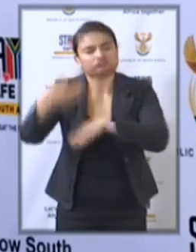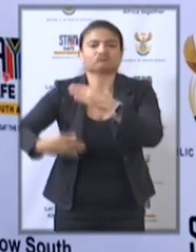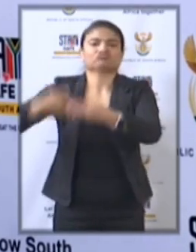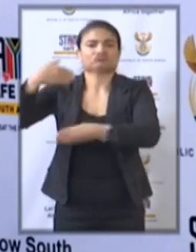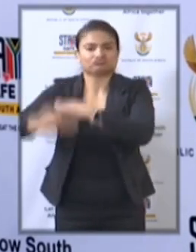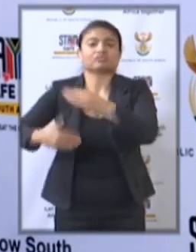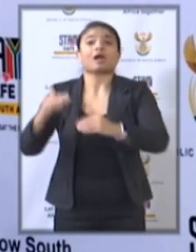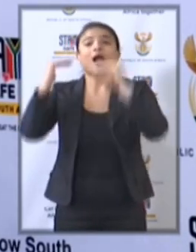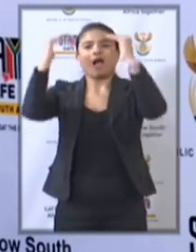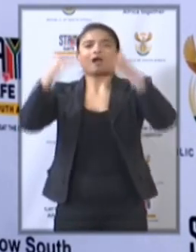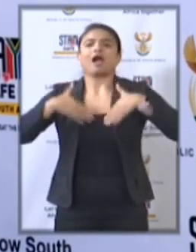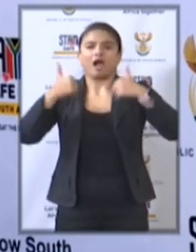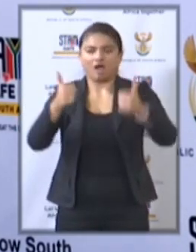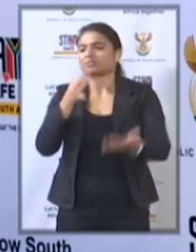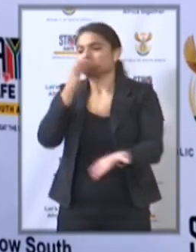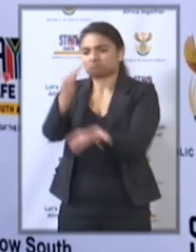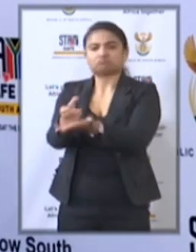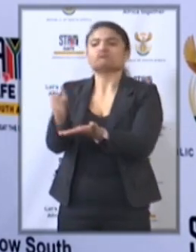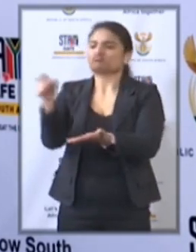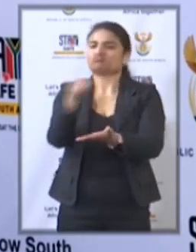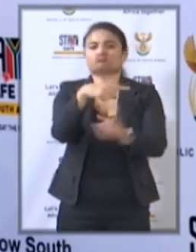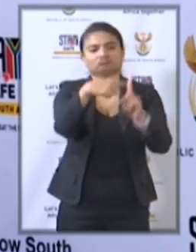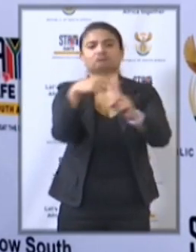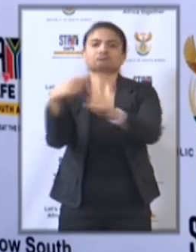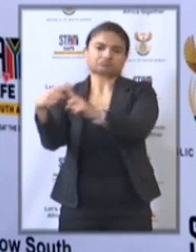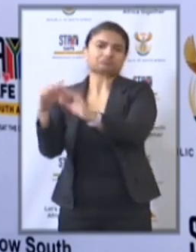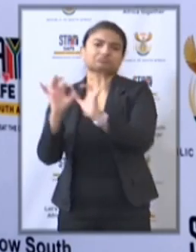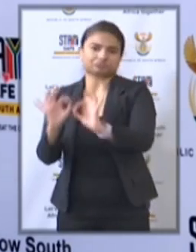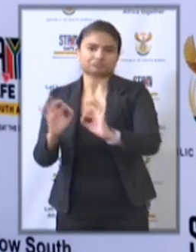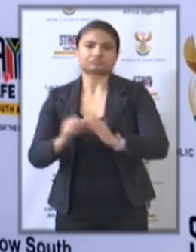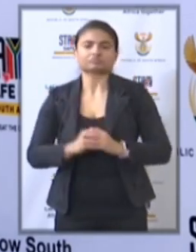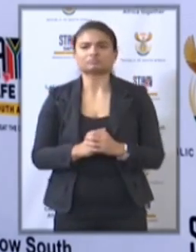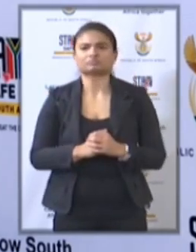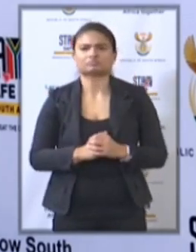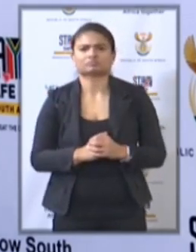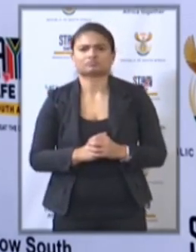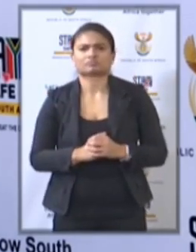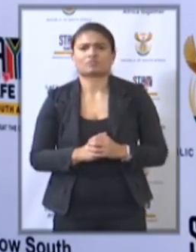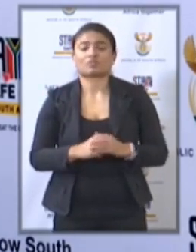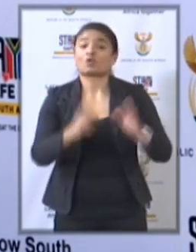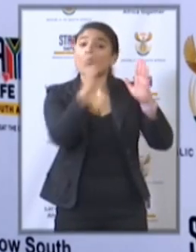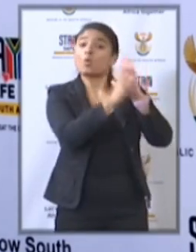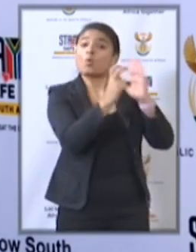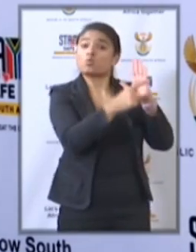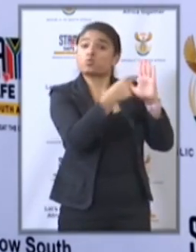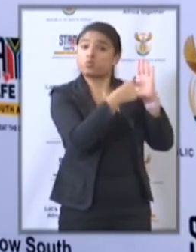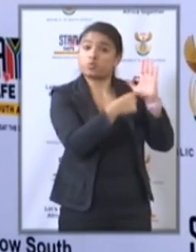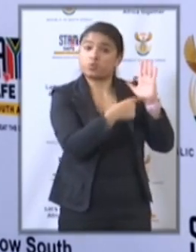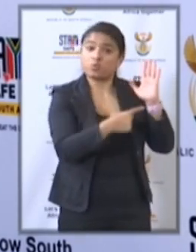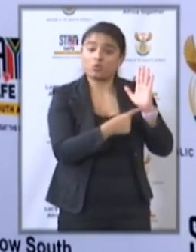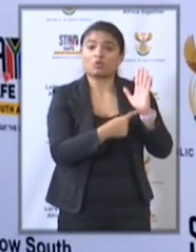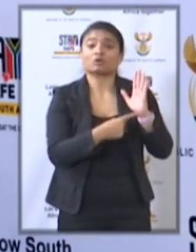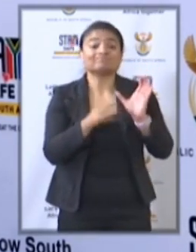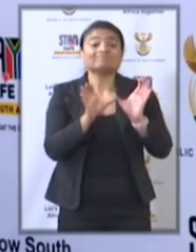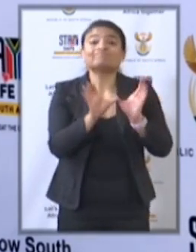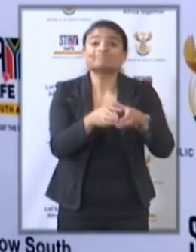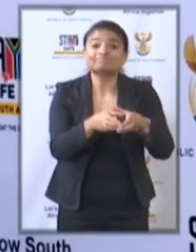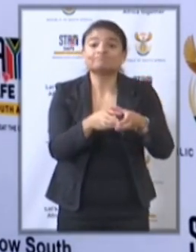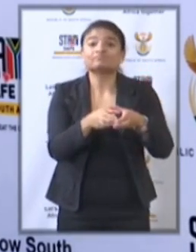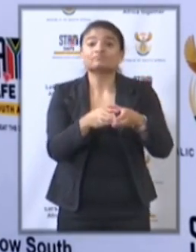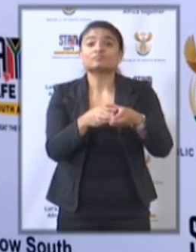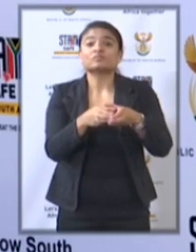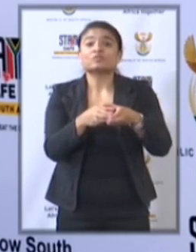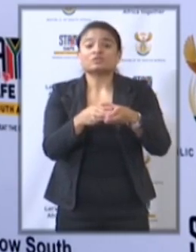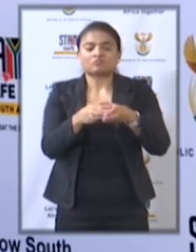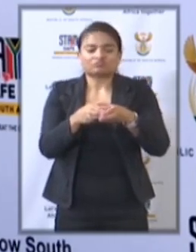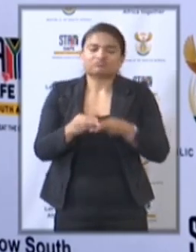have already released. These protocols guidelines have helped our sector towards a smooth phased